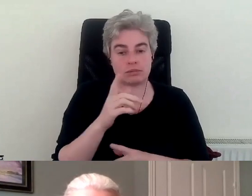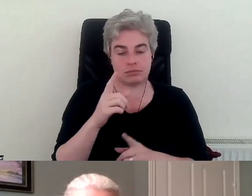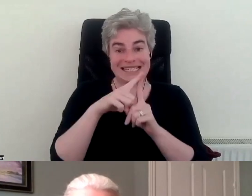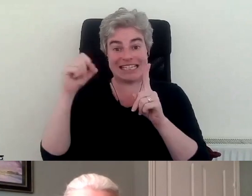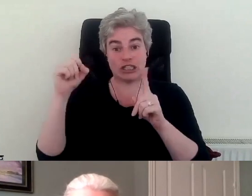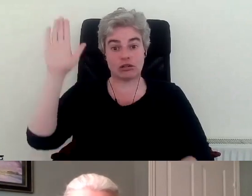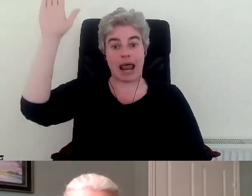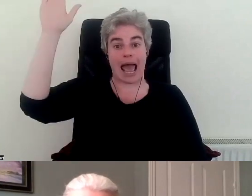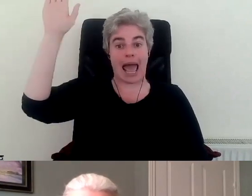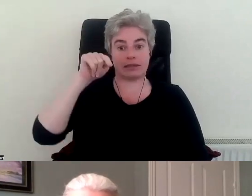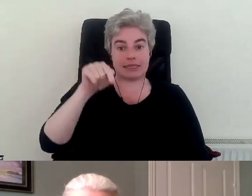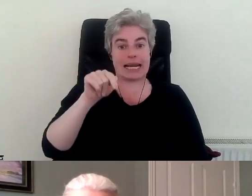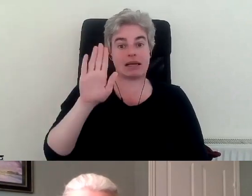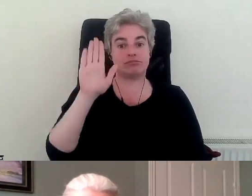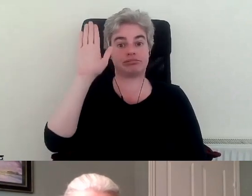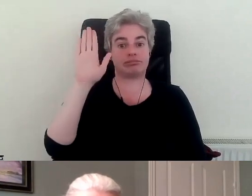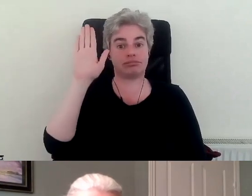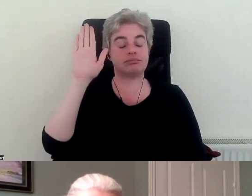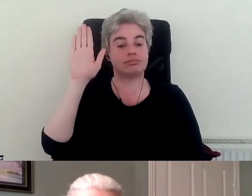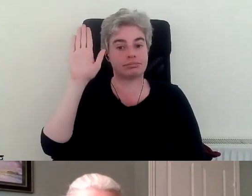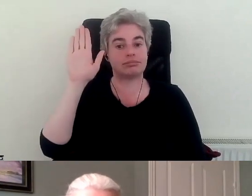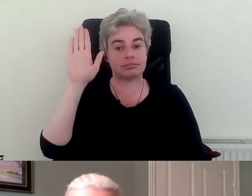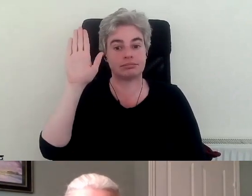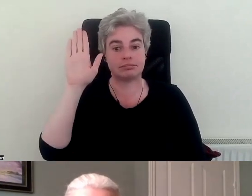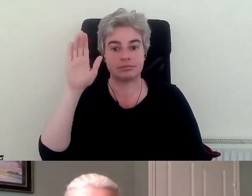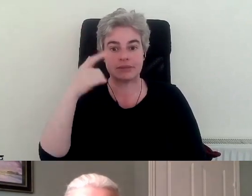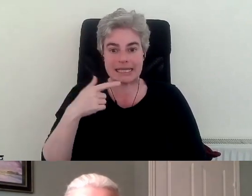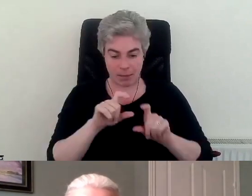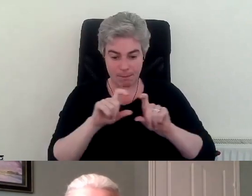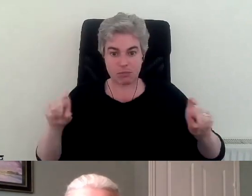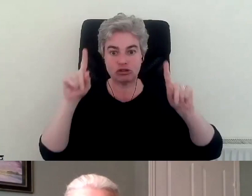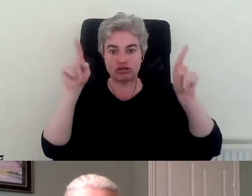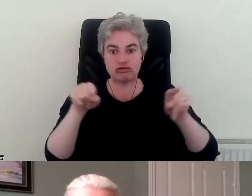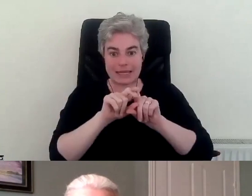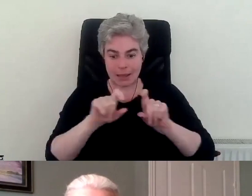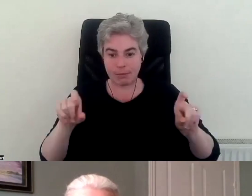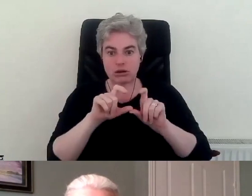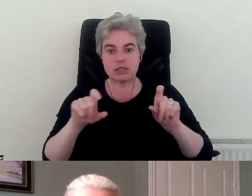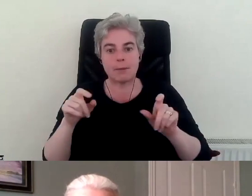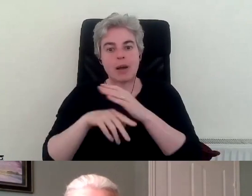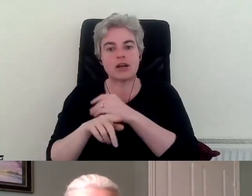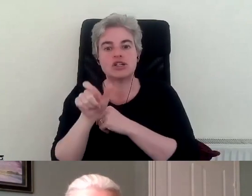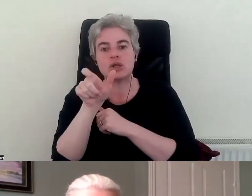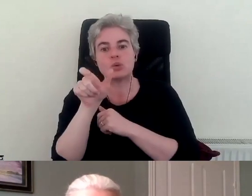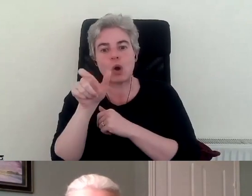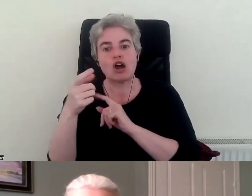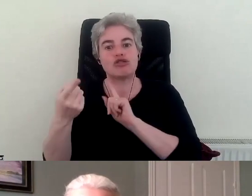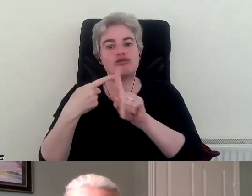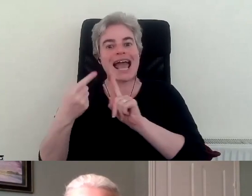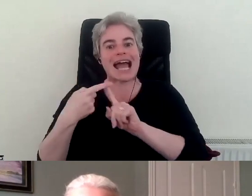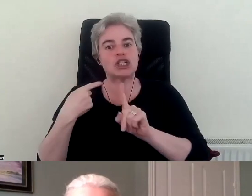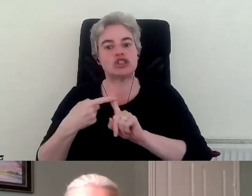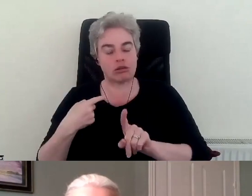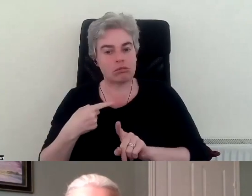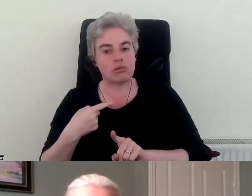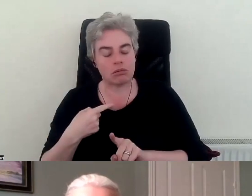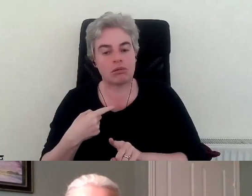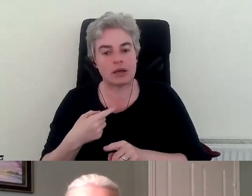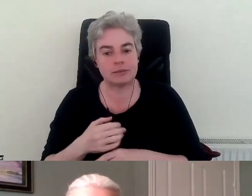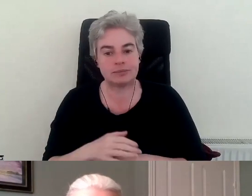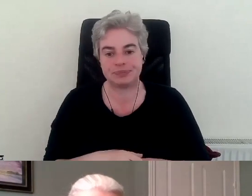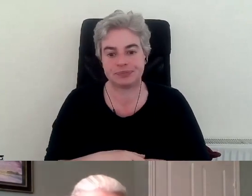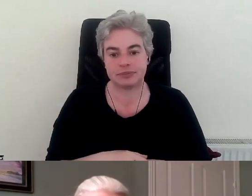button, which is at the bottom of your screen. I think it's under reactions. There's a button for raise hand. So if you can use that,